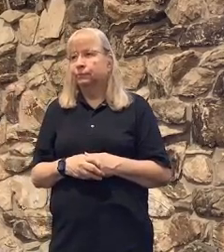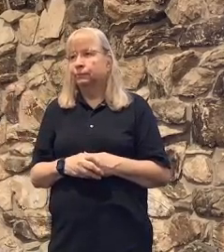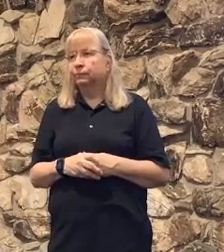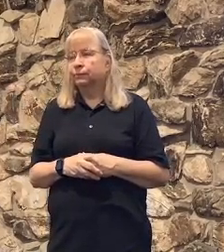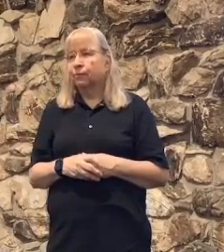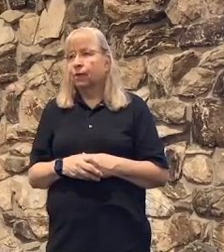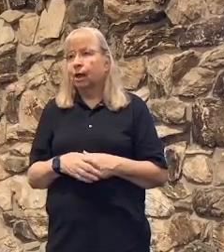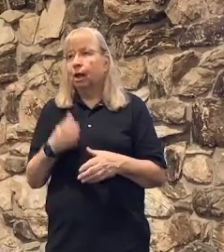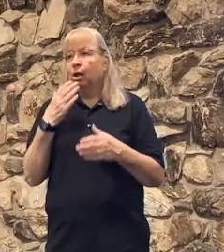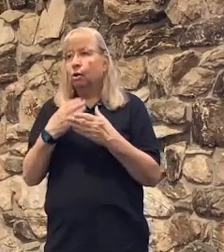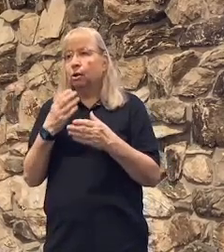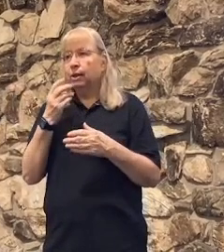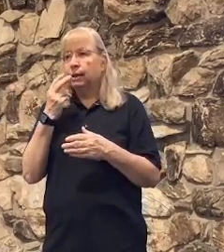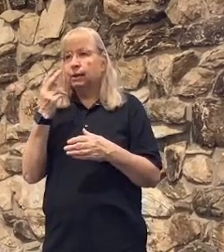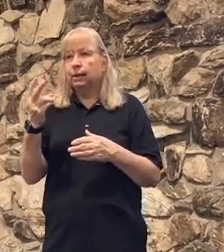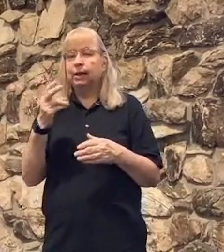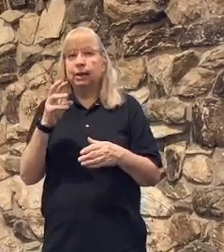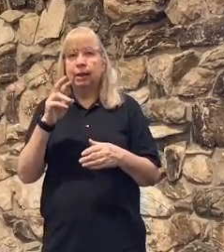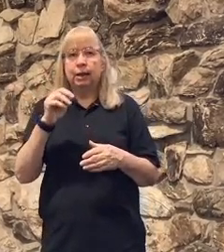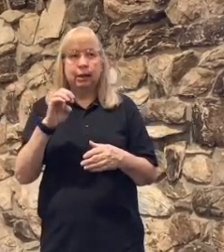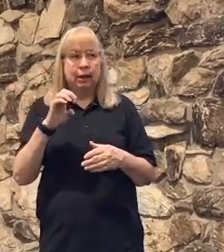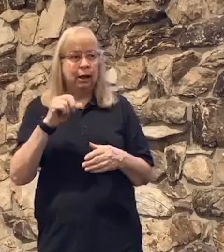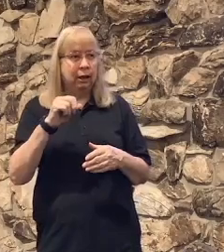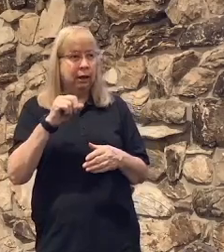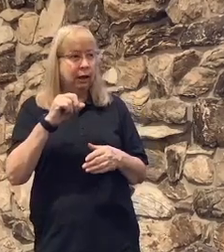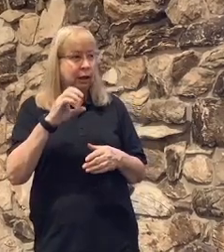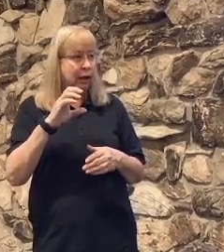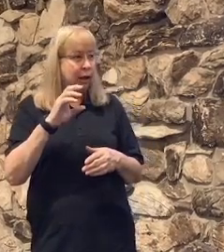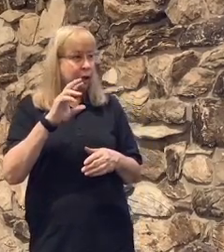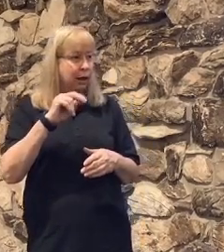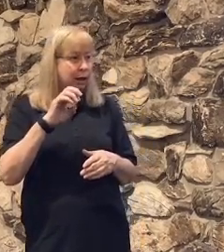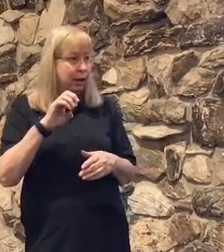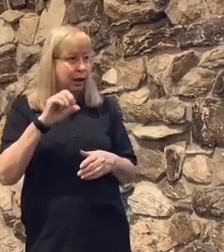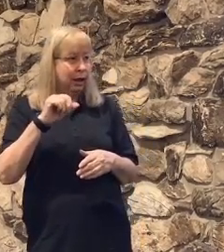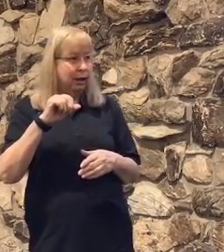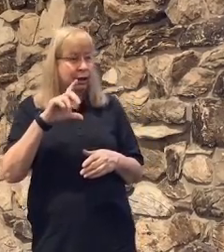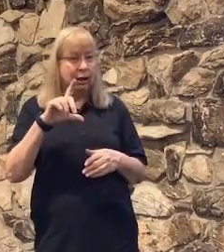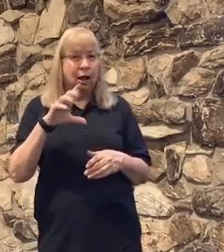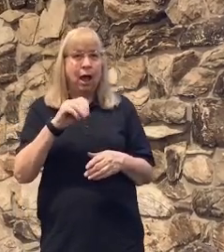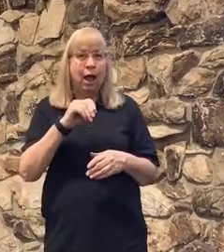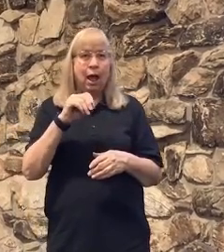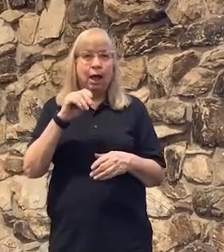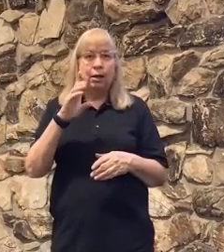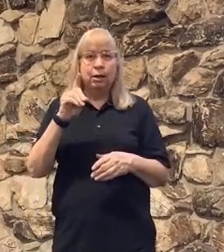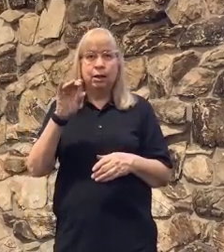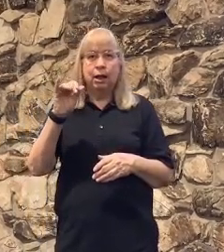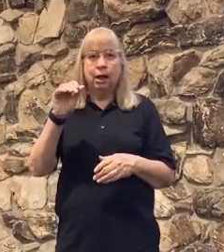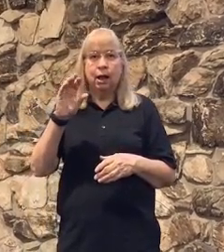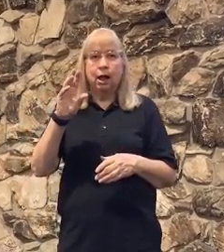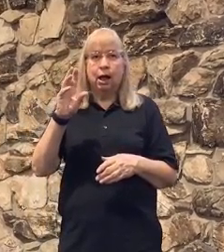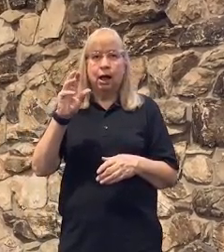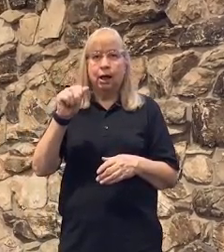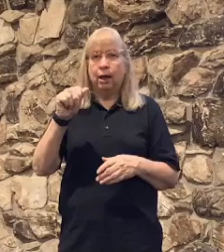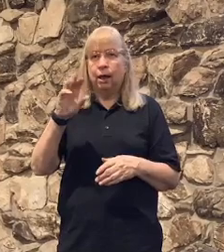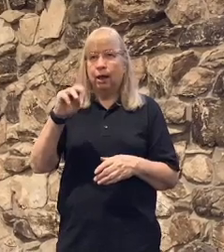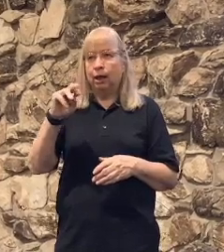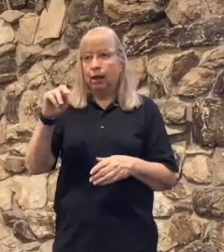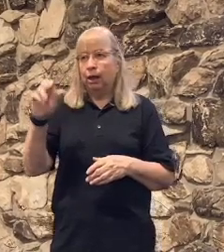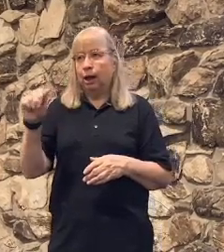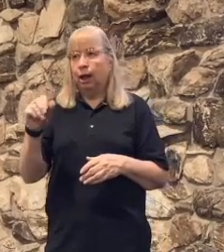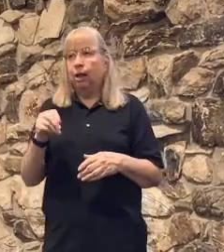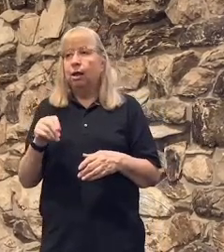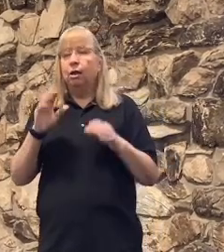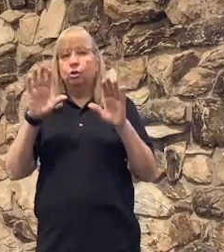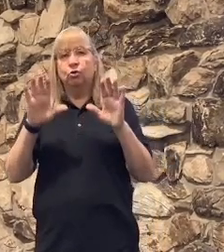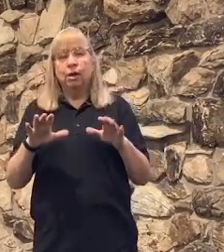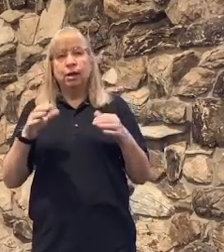It is so good to see Neil and Deanna, or Diana. It's great to have you both back in